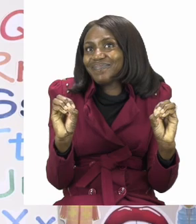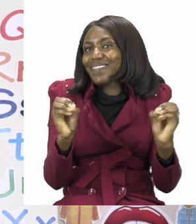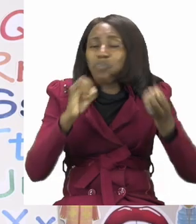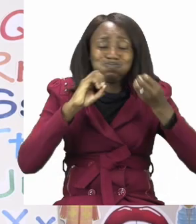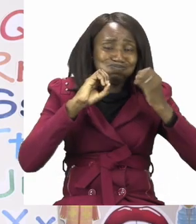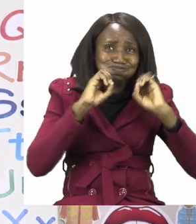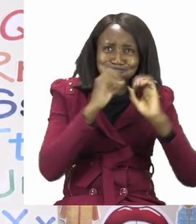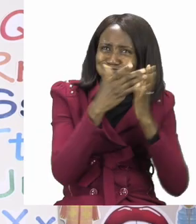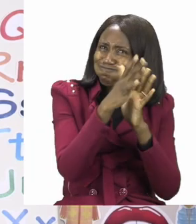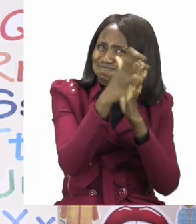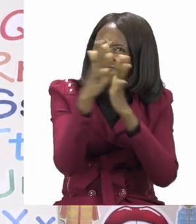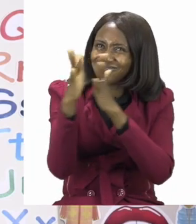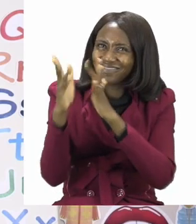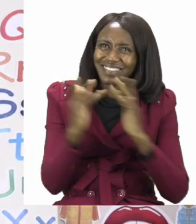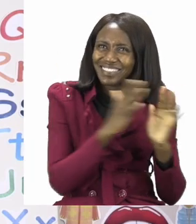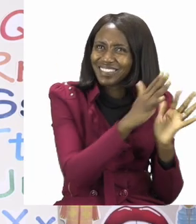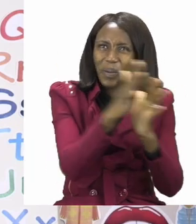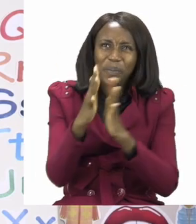away.